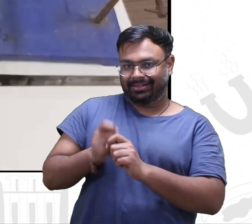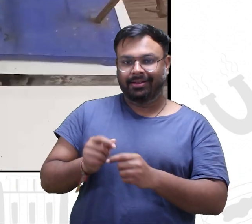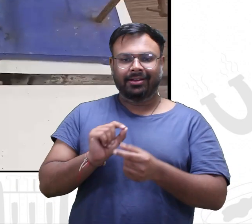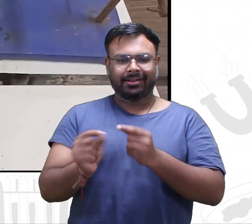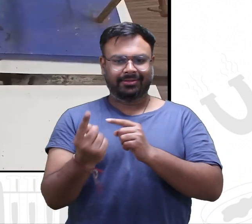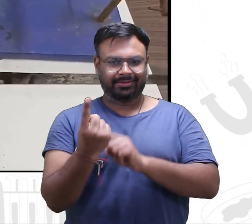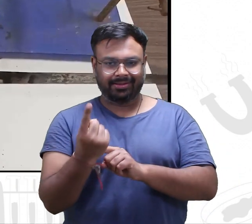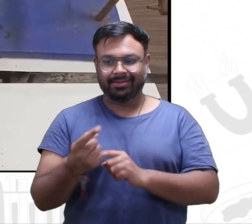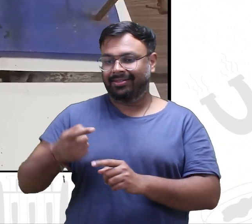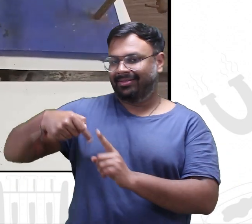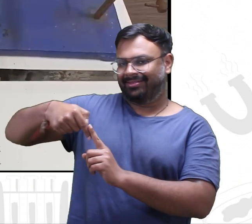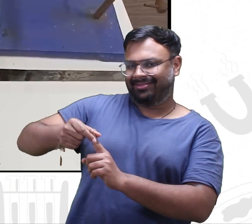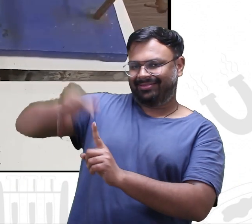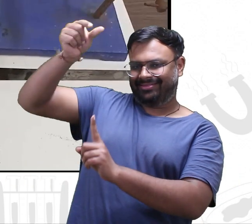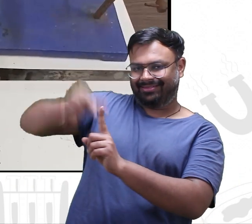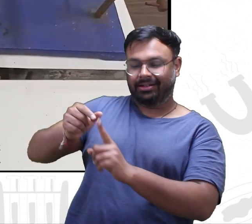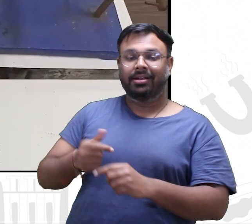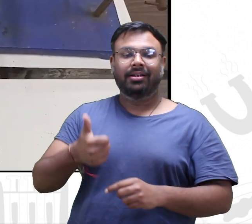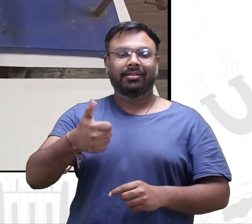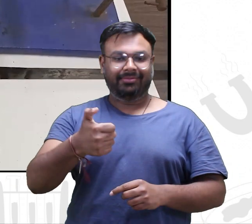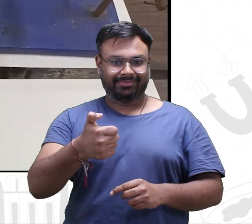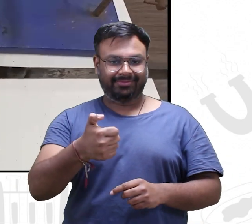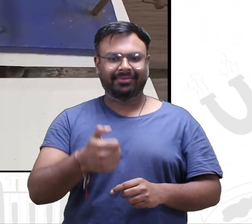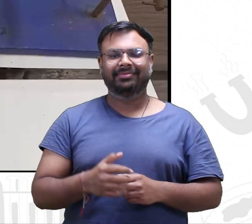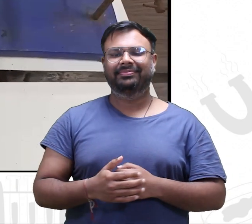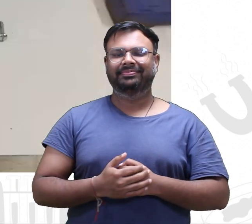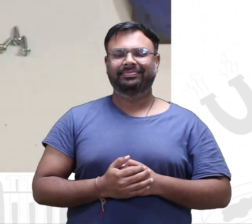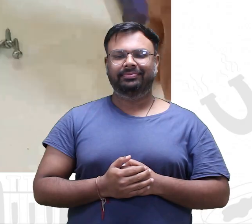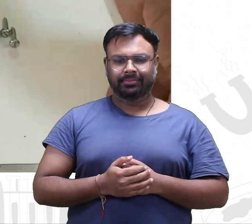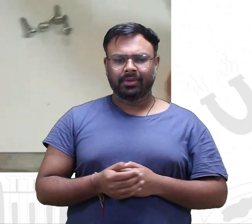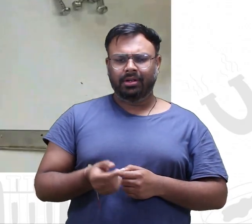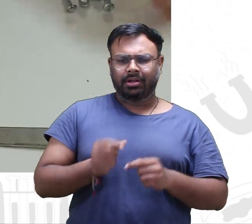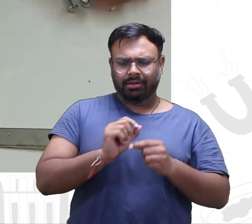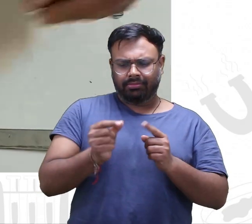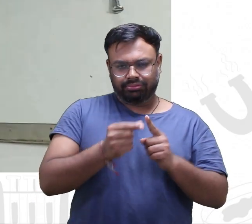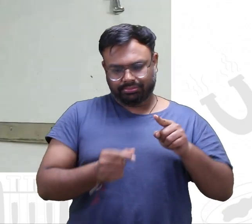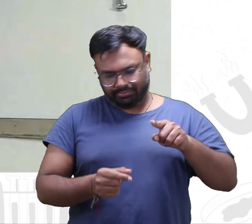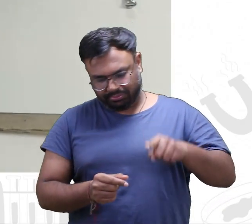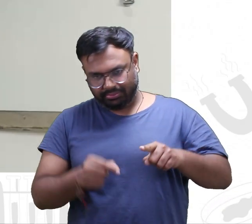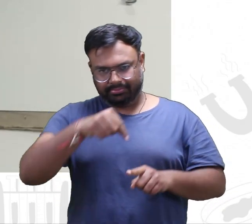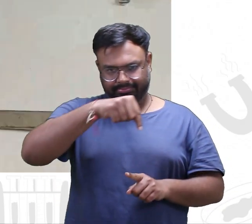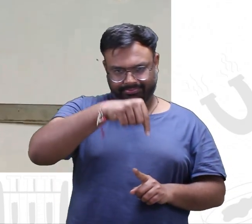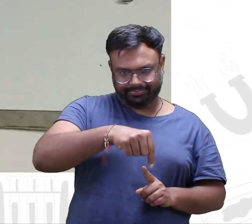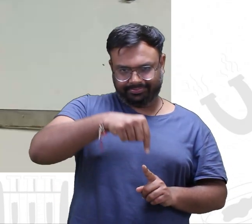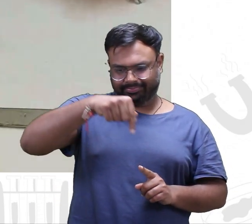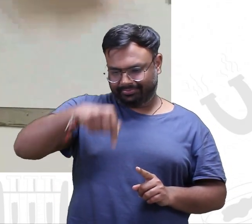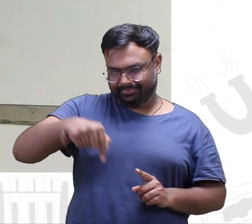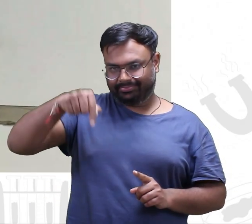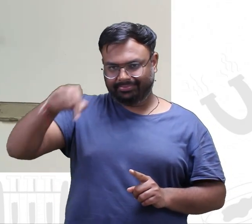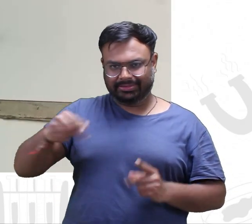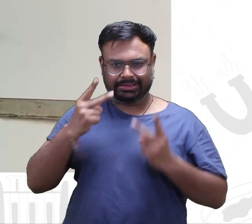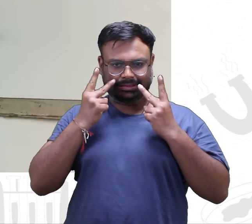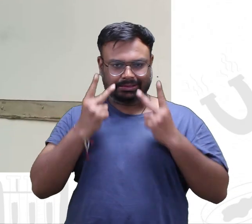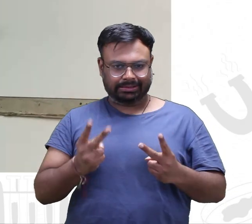nails, a candle, a stand, a lighter. First we fix 4 nails on the flat stainless